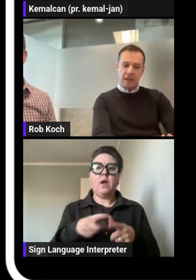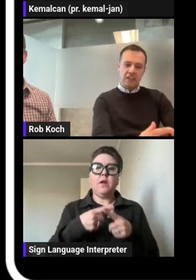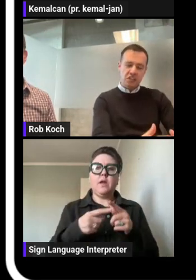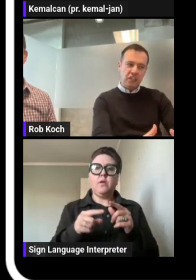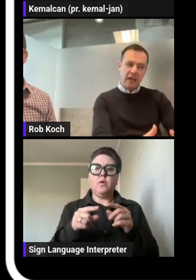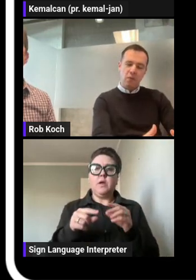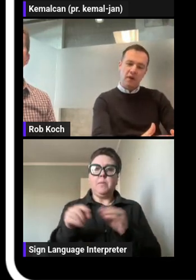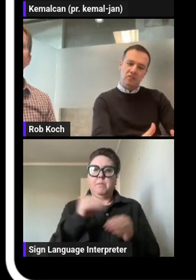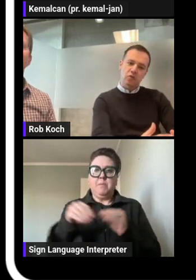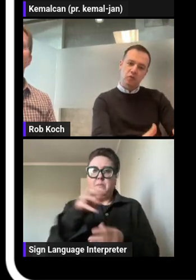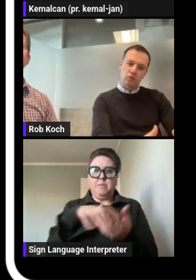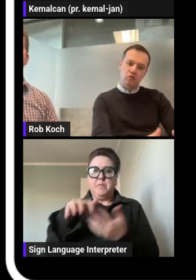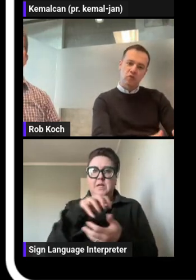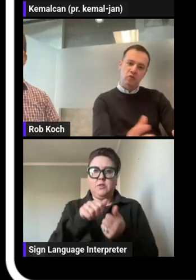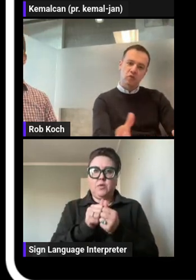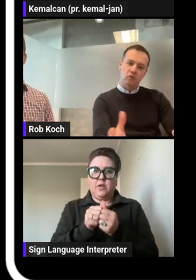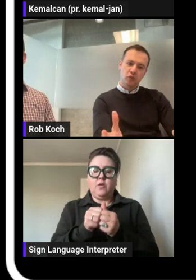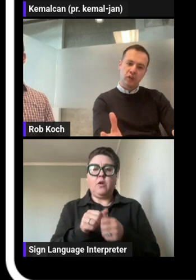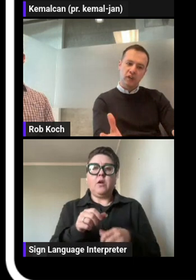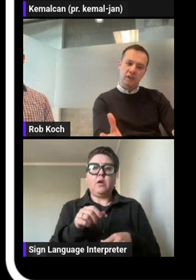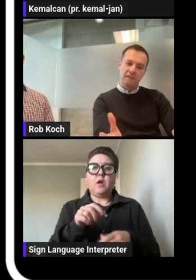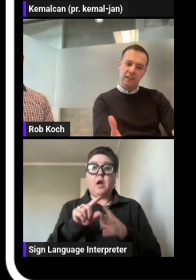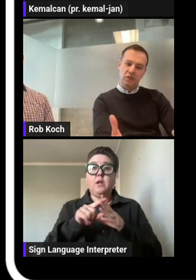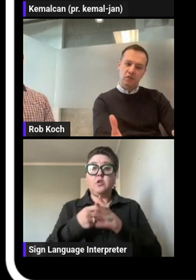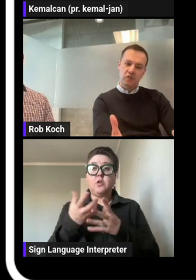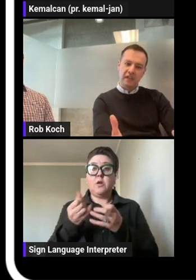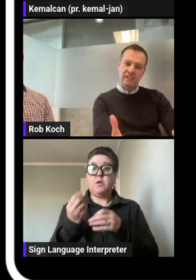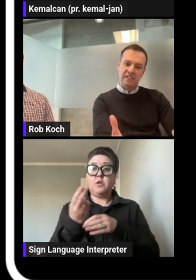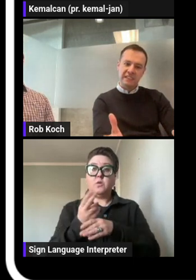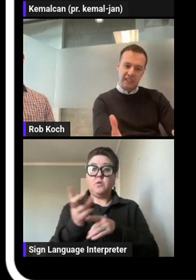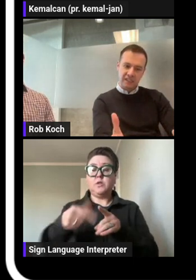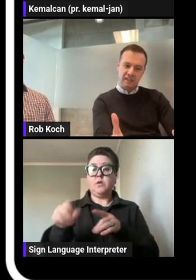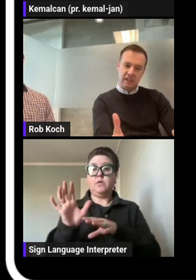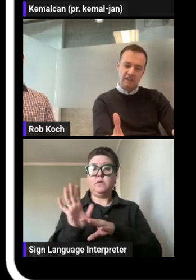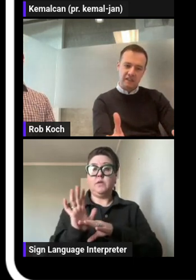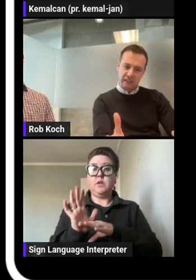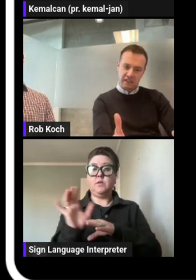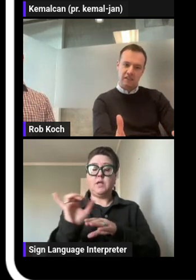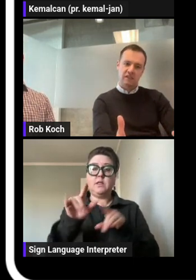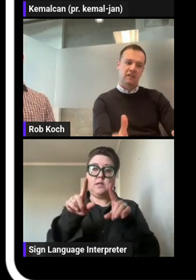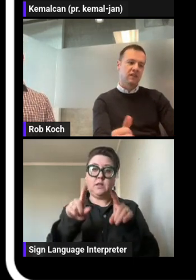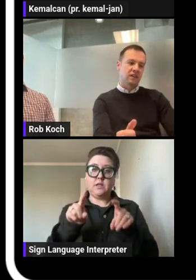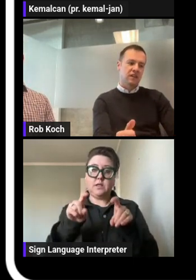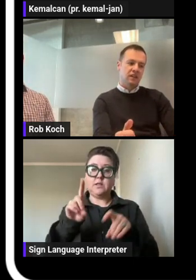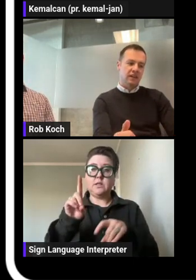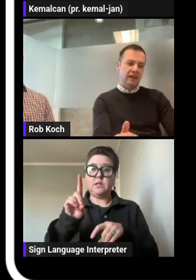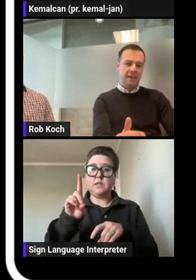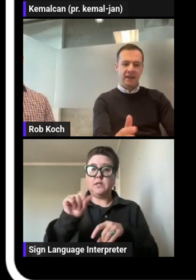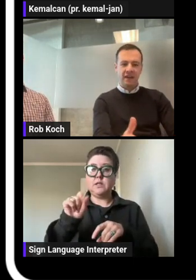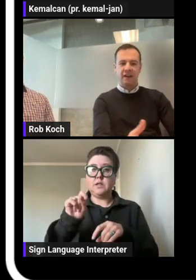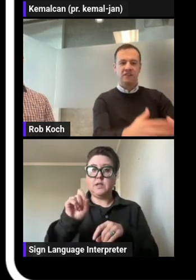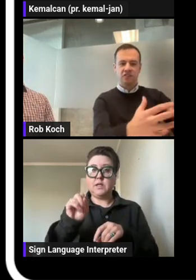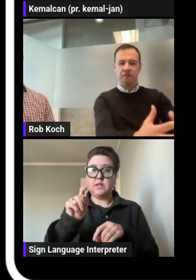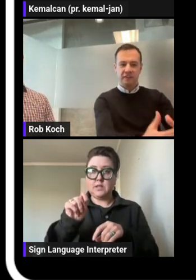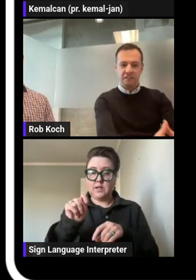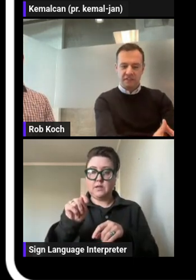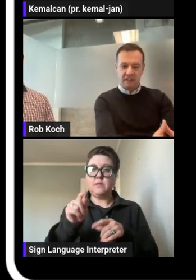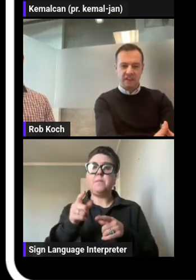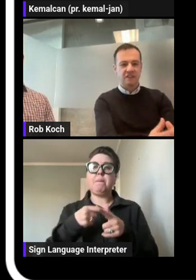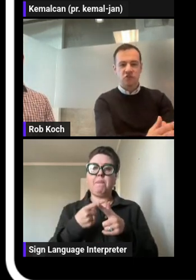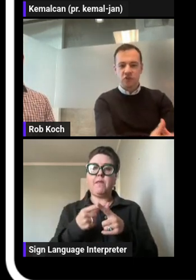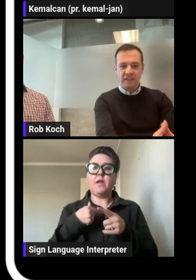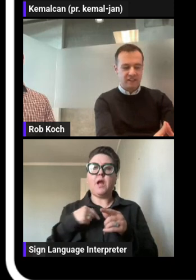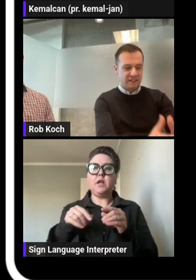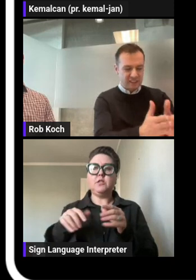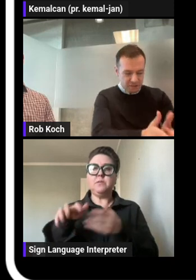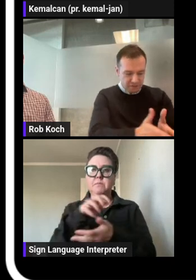everything. Initially, I wanted to use those videos as a test data set, and then I shuffled